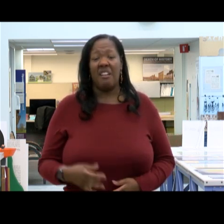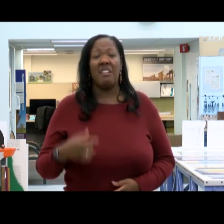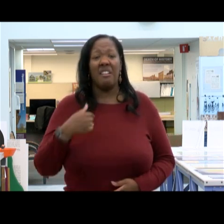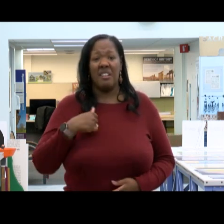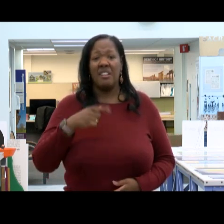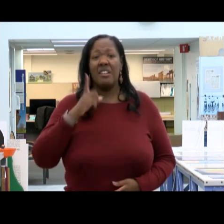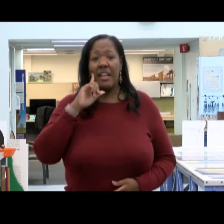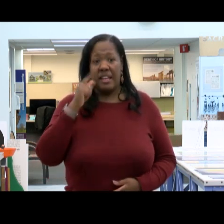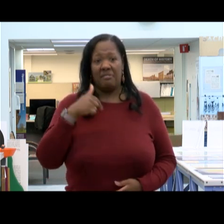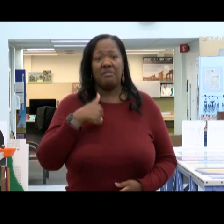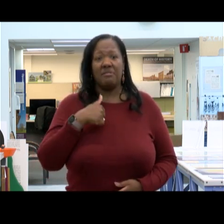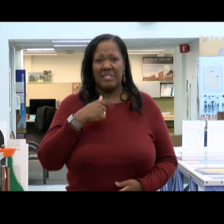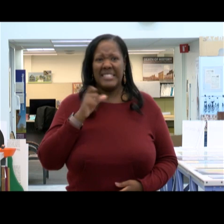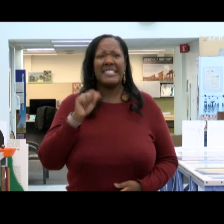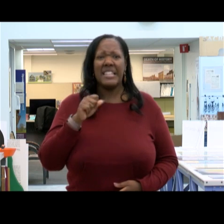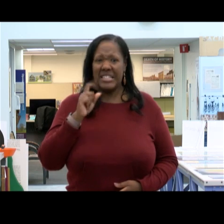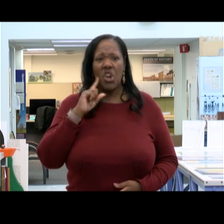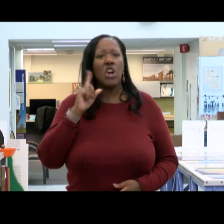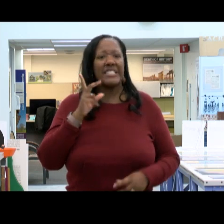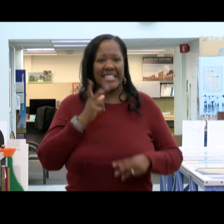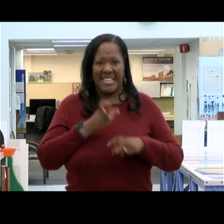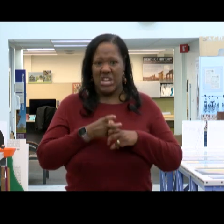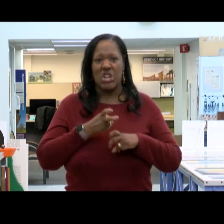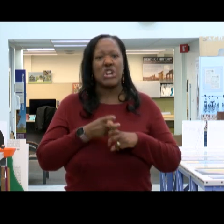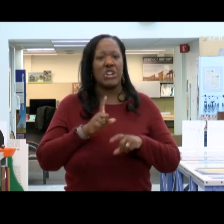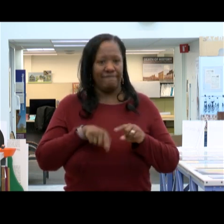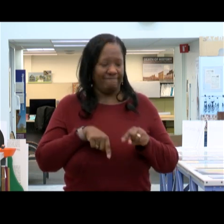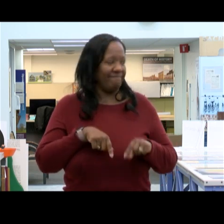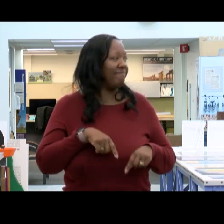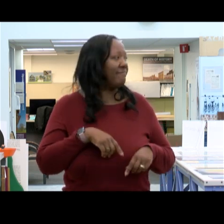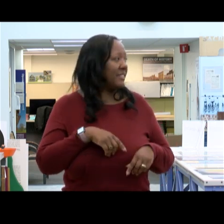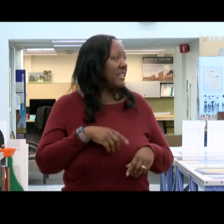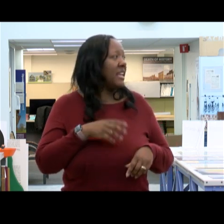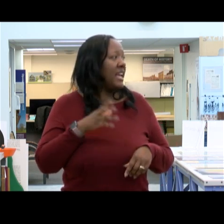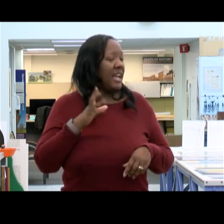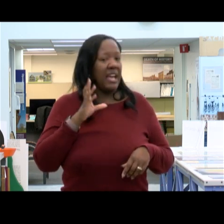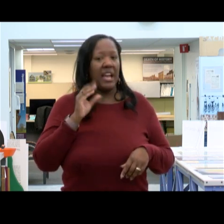be green, and this is a green product,